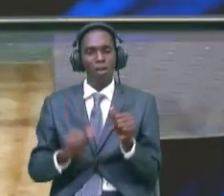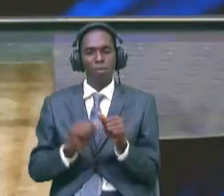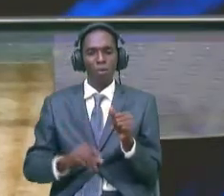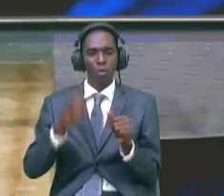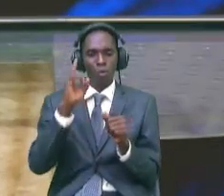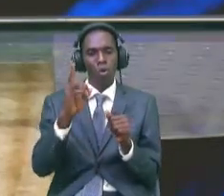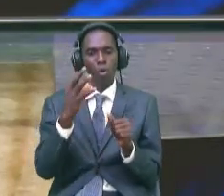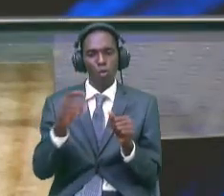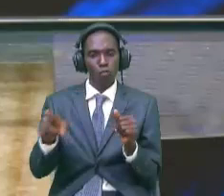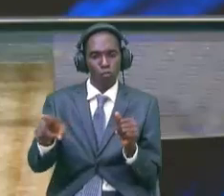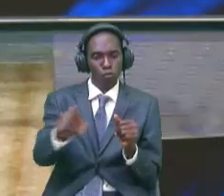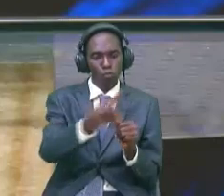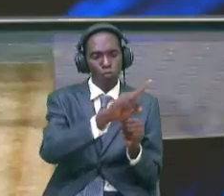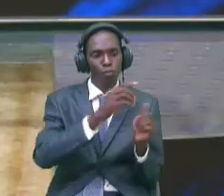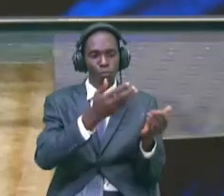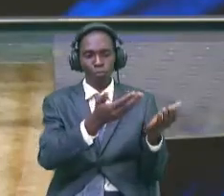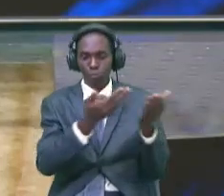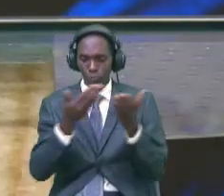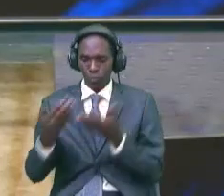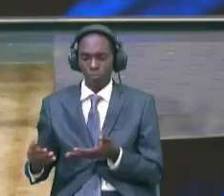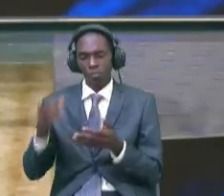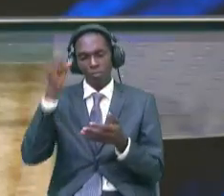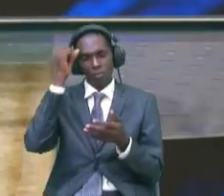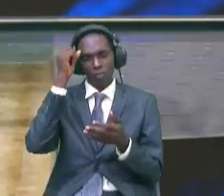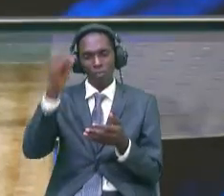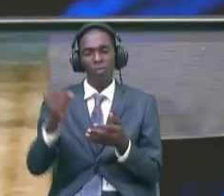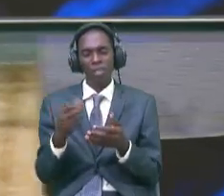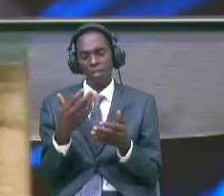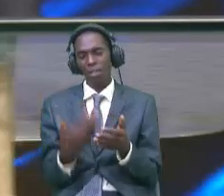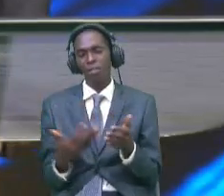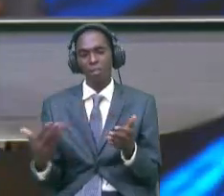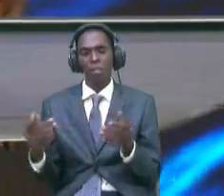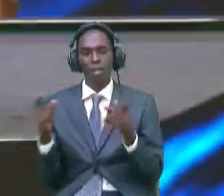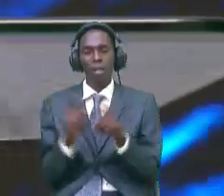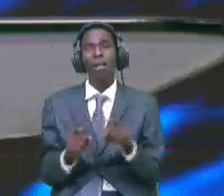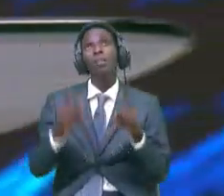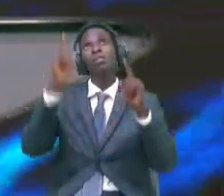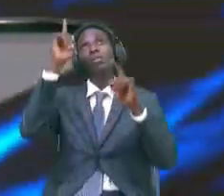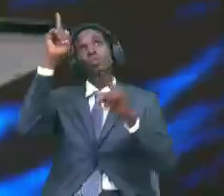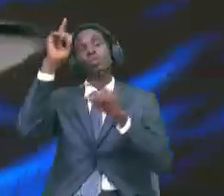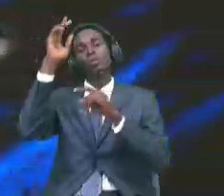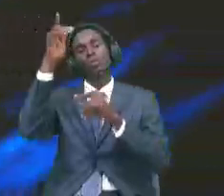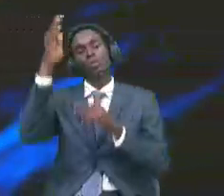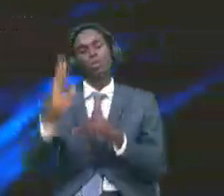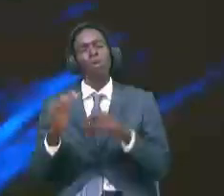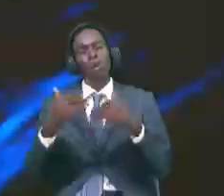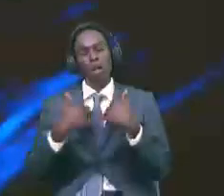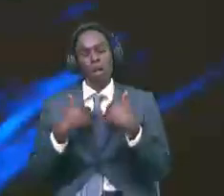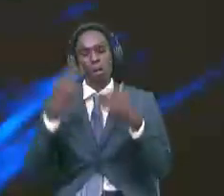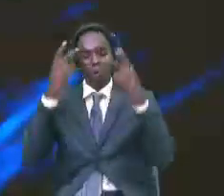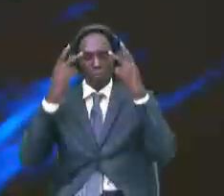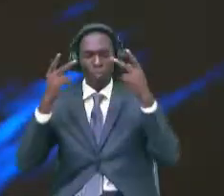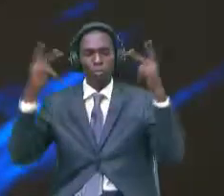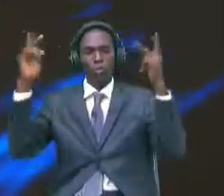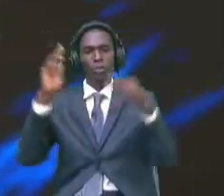let every one of you lay by him in store, as God has prospered him,